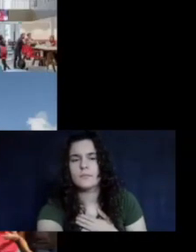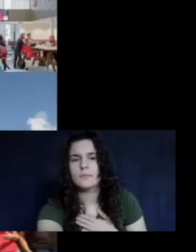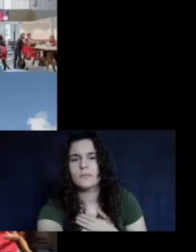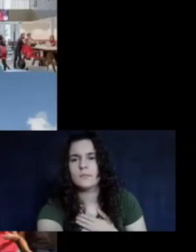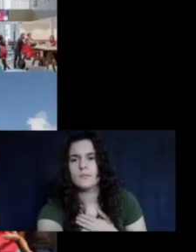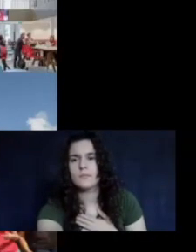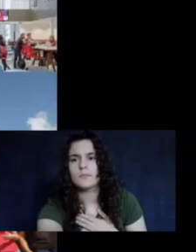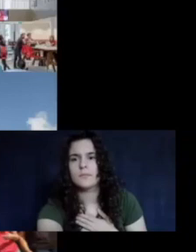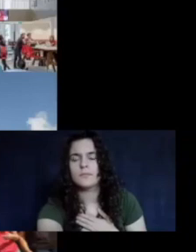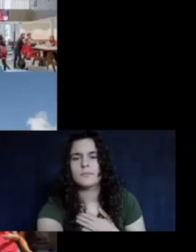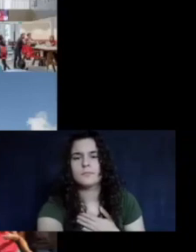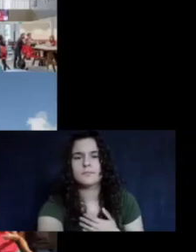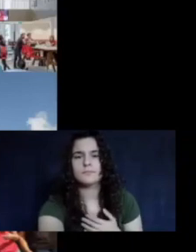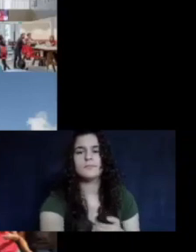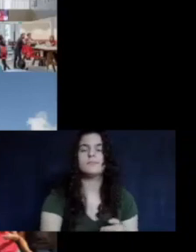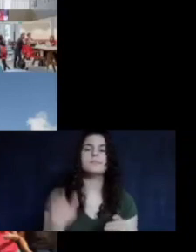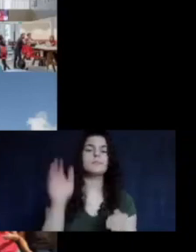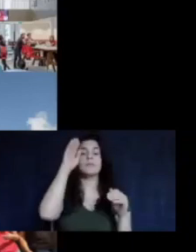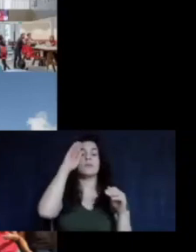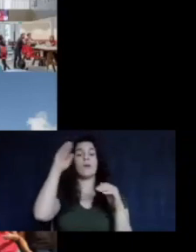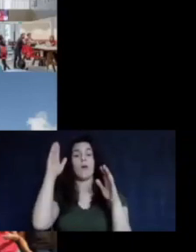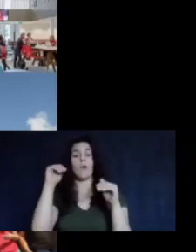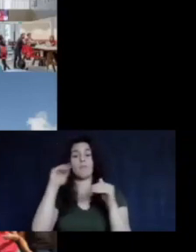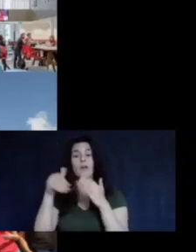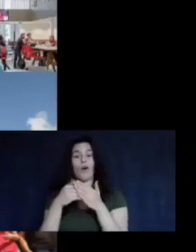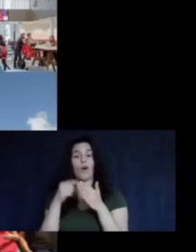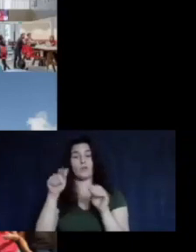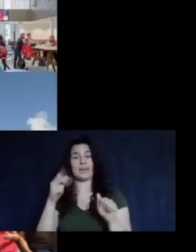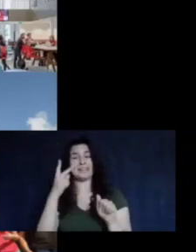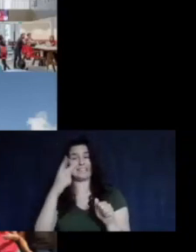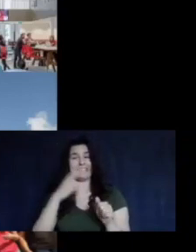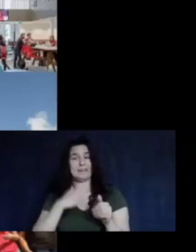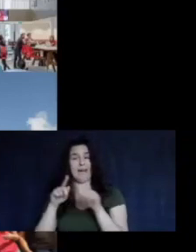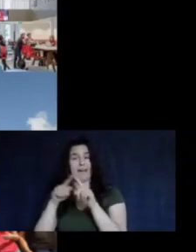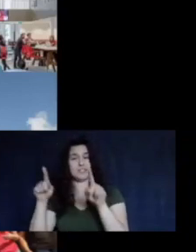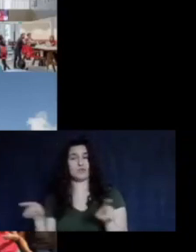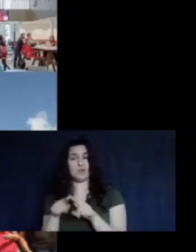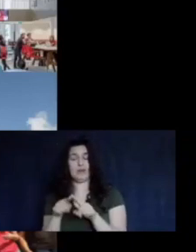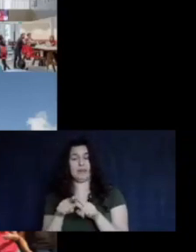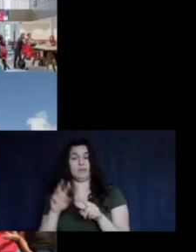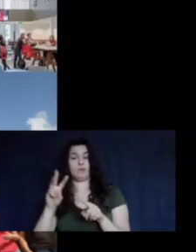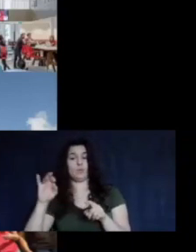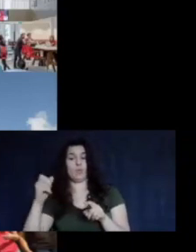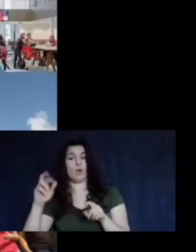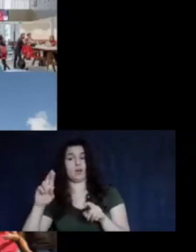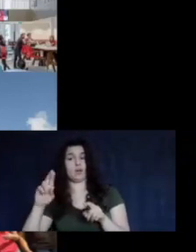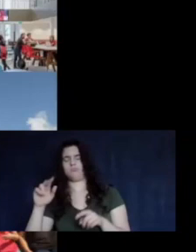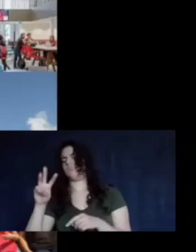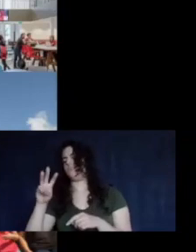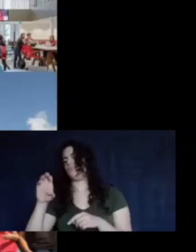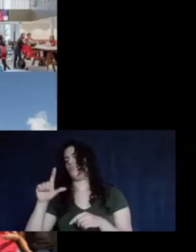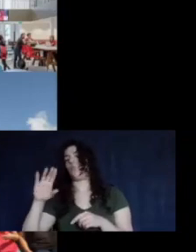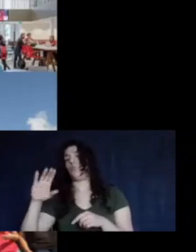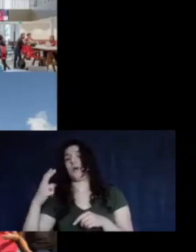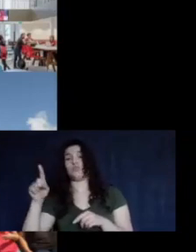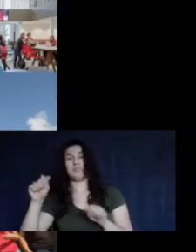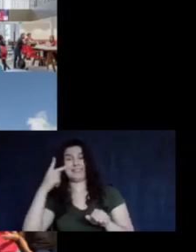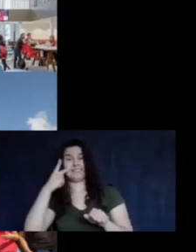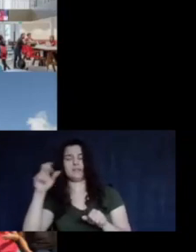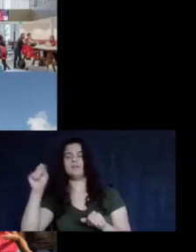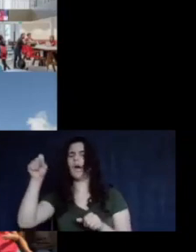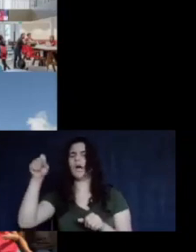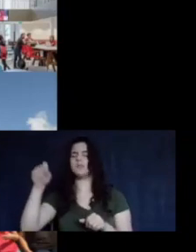Hopefully everybody can see my screen. Can you see it, Dr. Welch? Yes. Okay, great. Okay, so yes, we do have a few